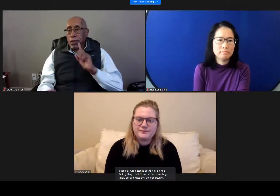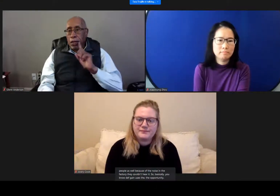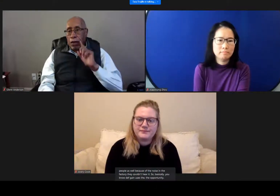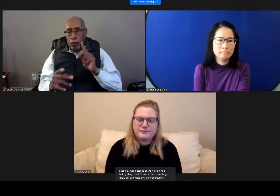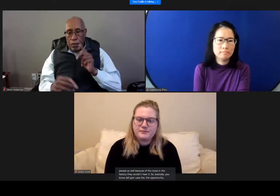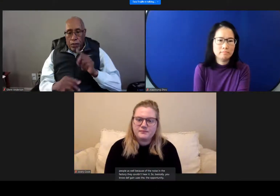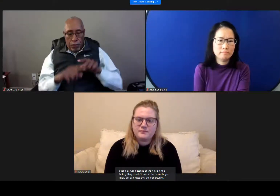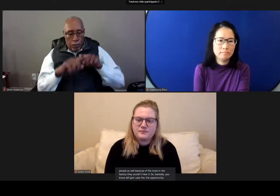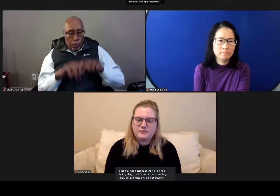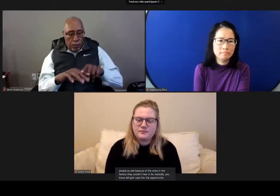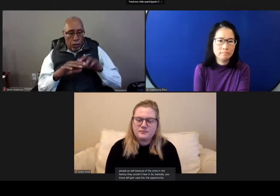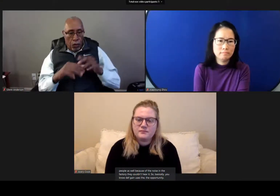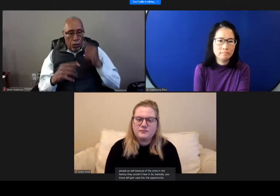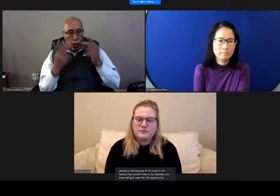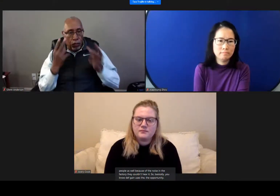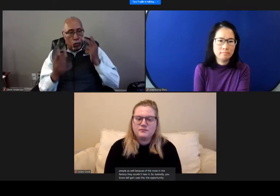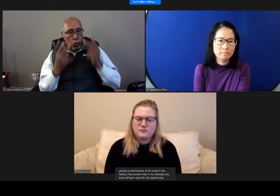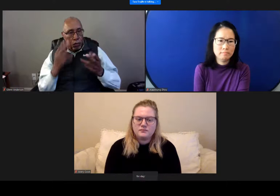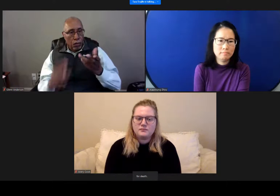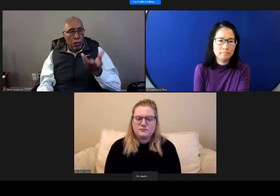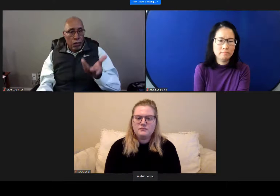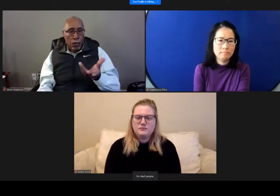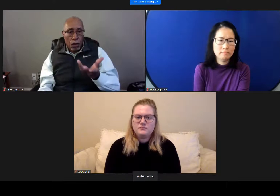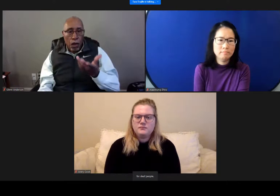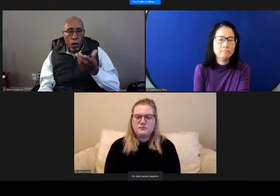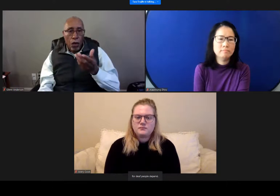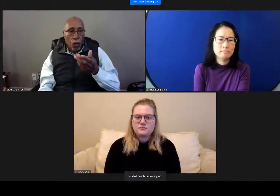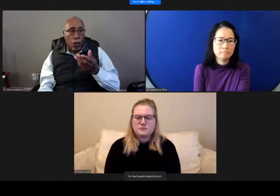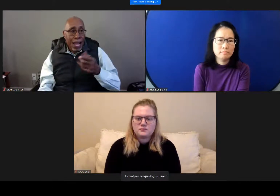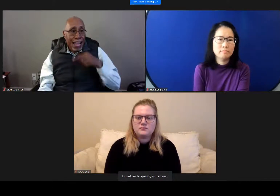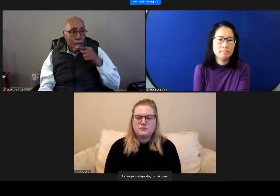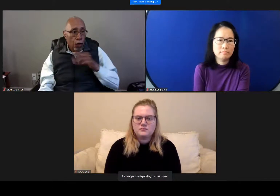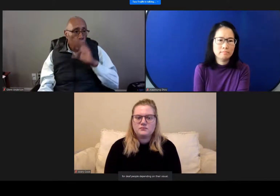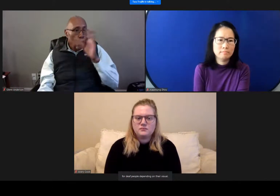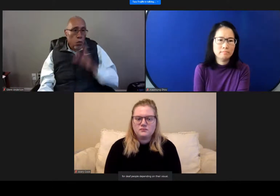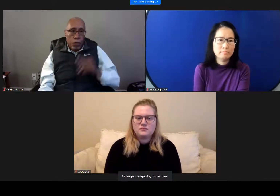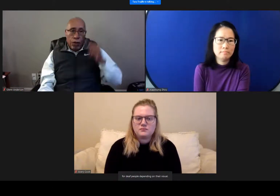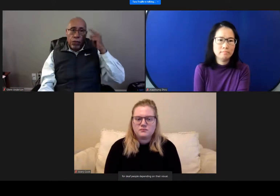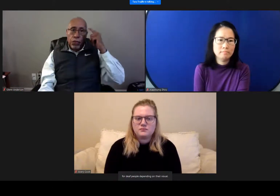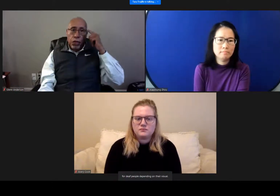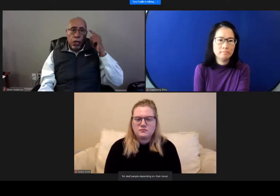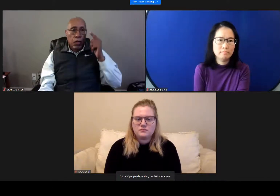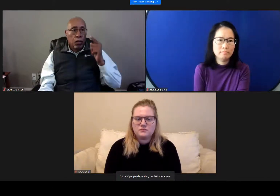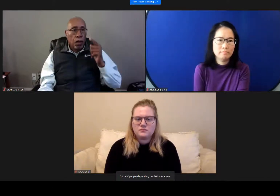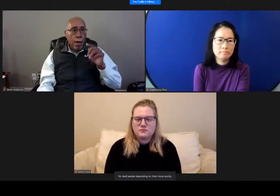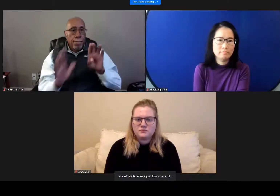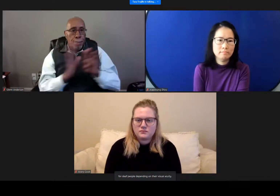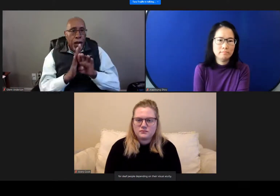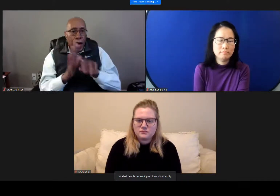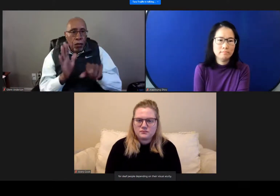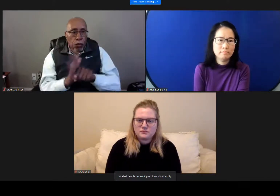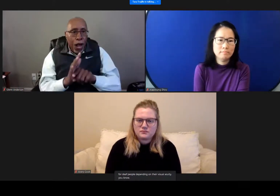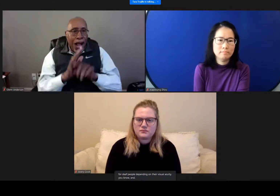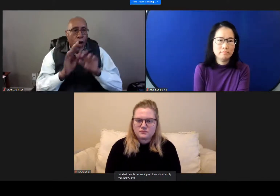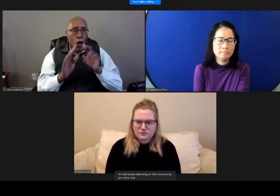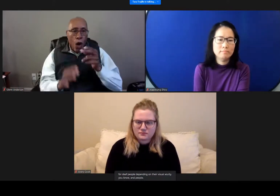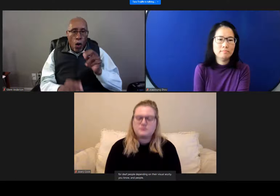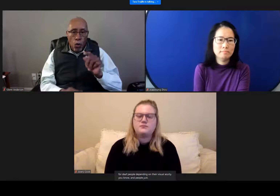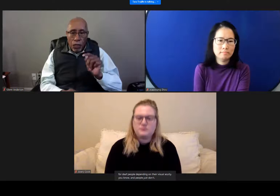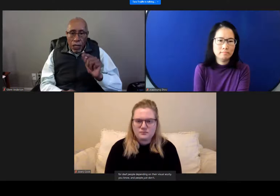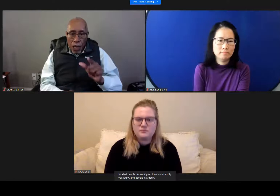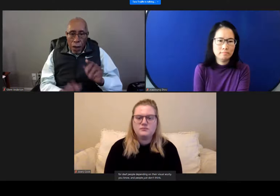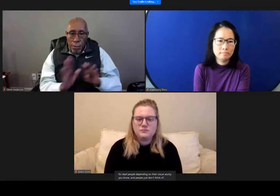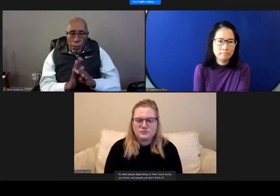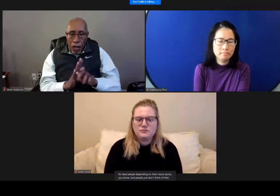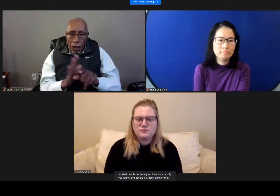for deaf people, depending on their visual acuity, and people just don't